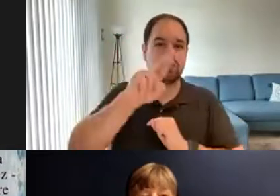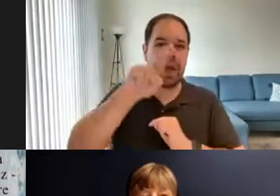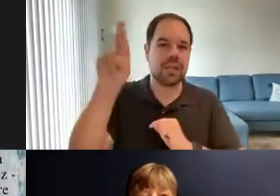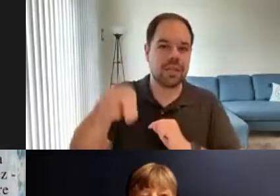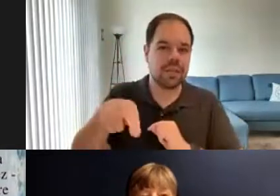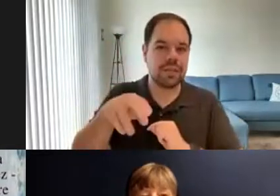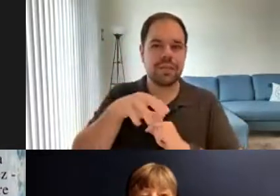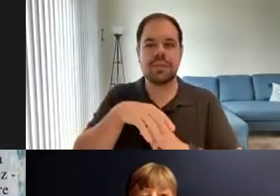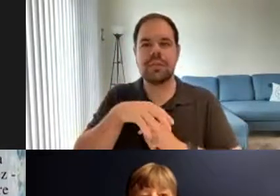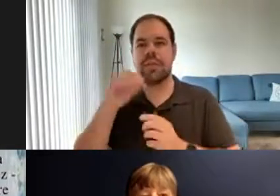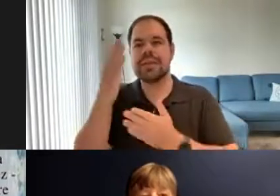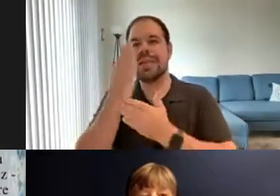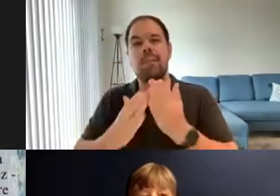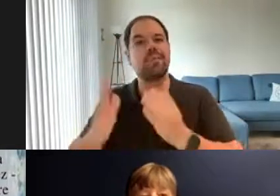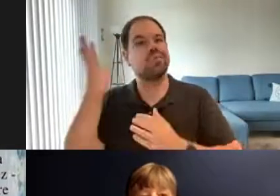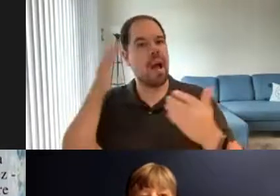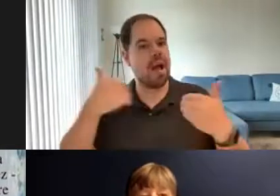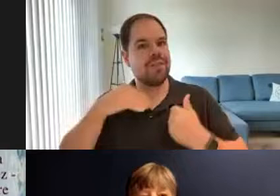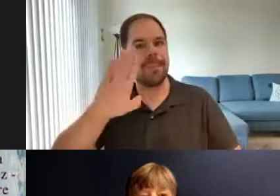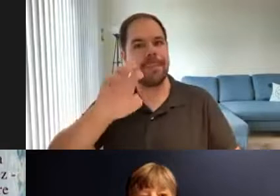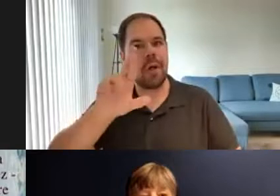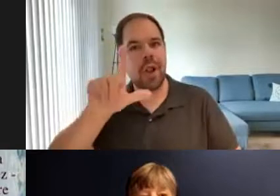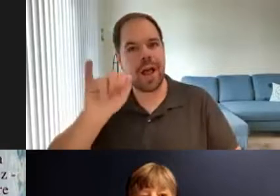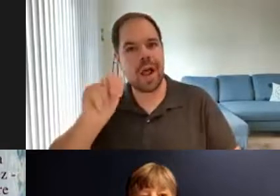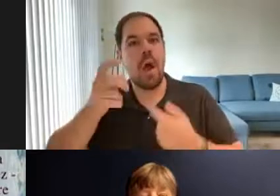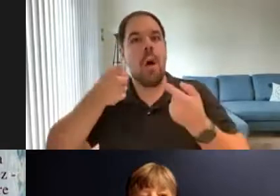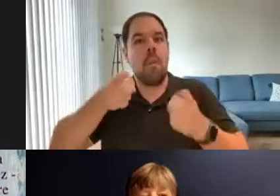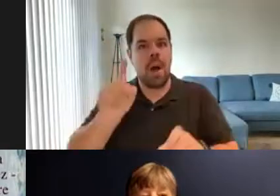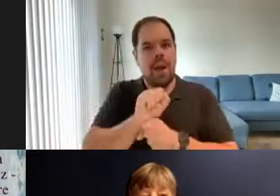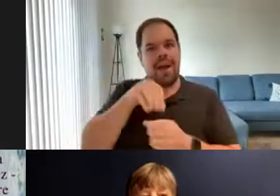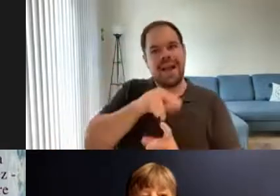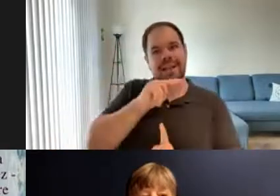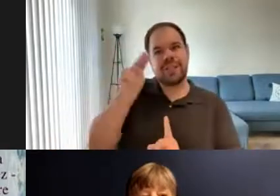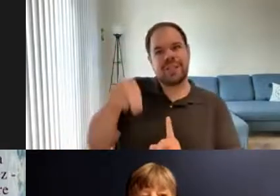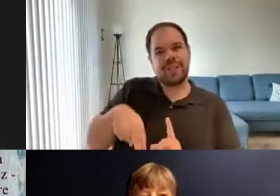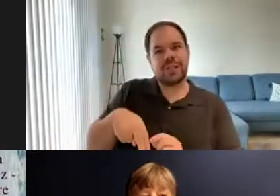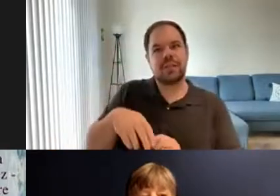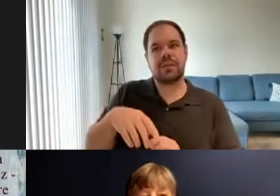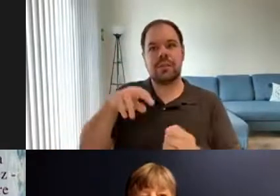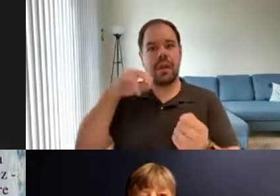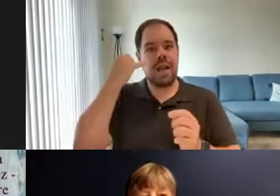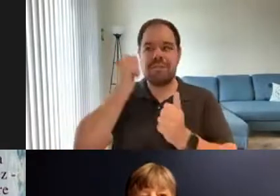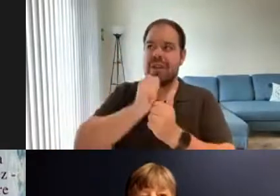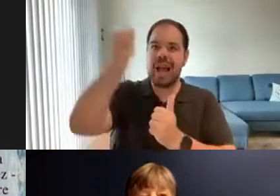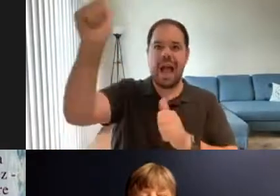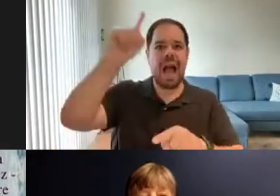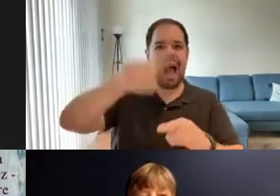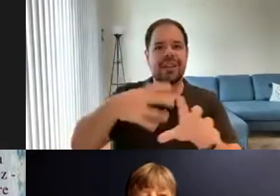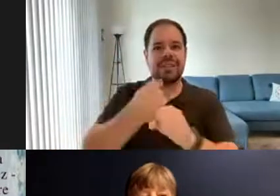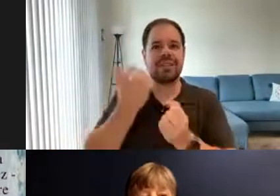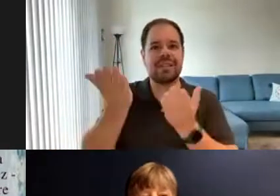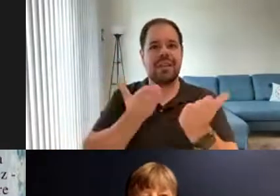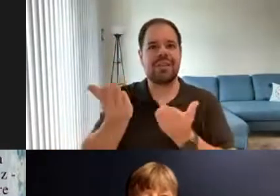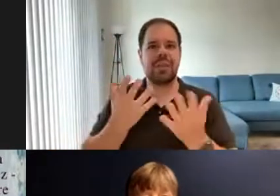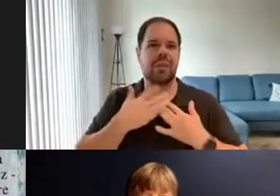in Hebron or over in Rochester, some who have been in Berlin, where our